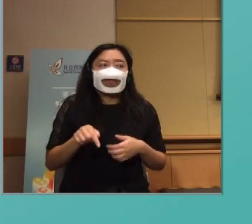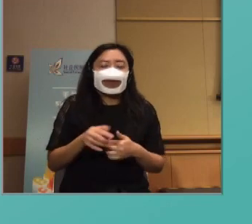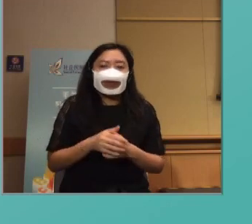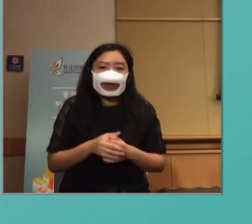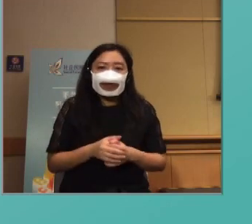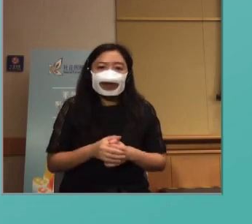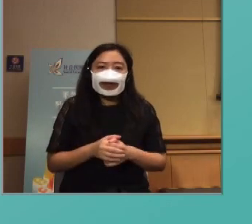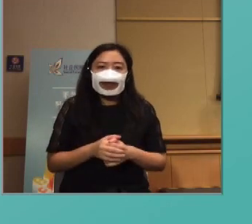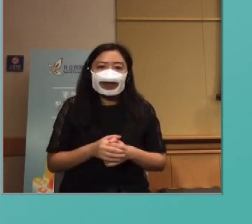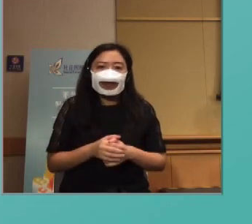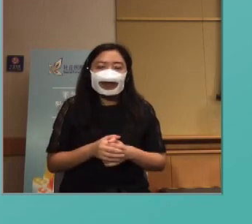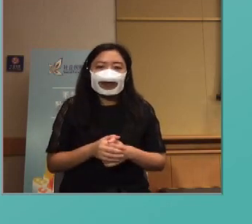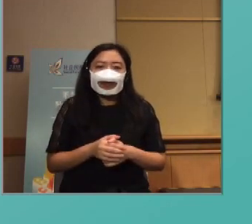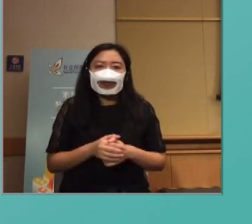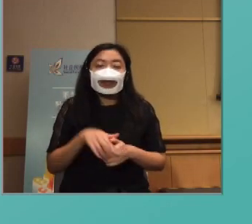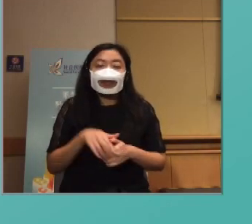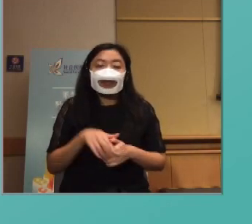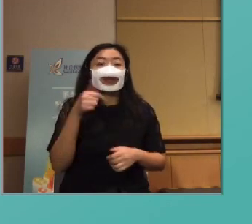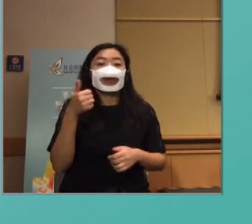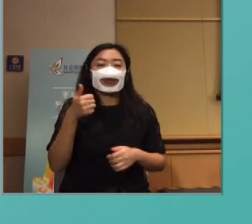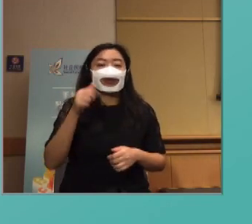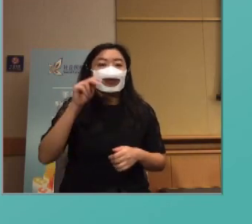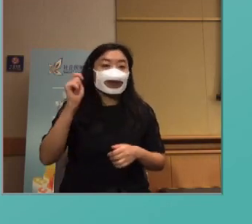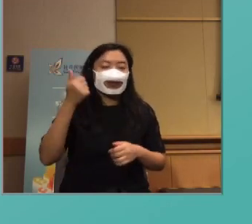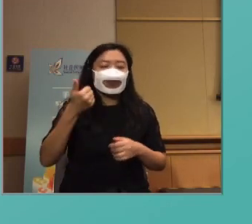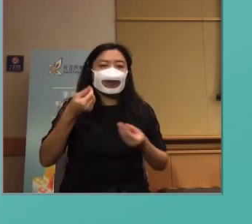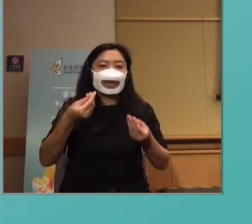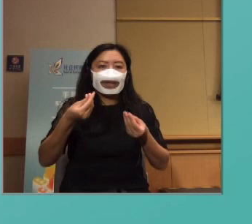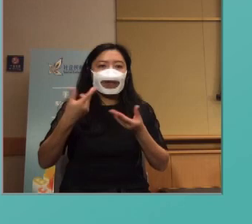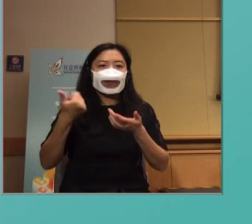it could make the big difference. It could